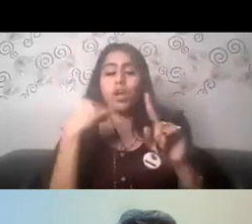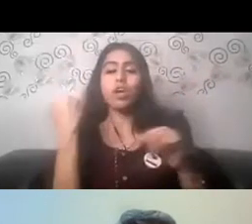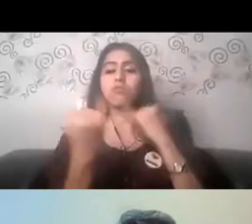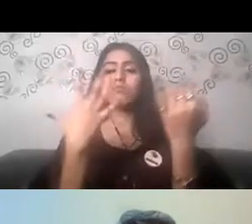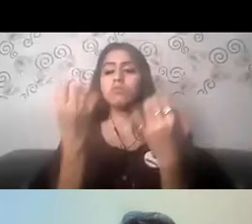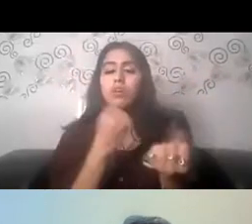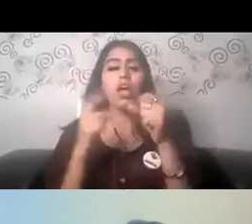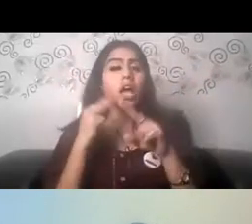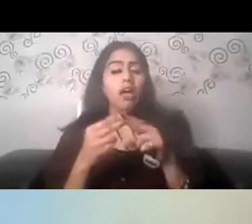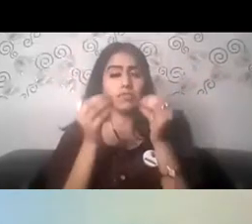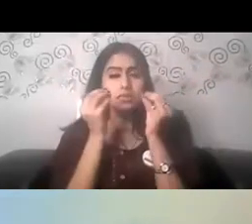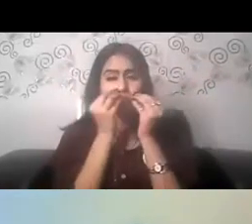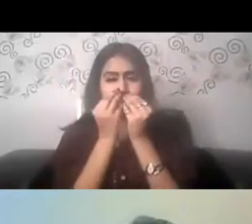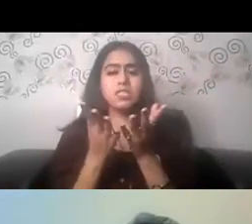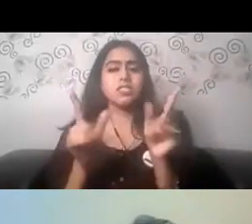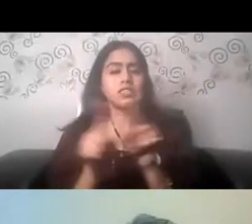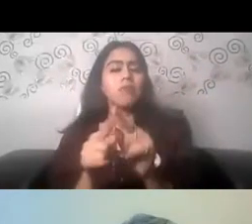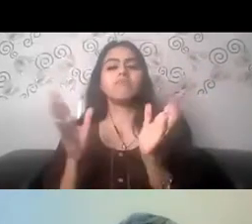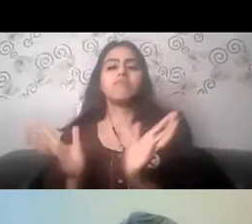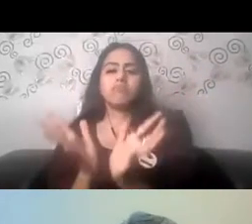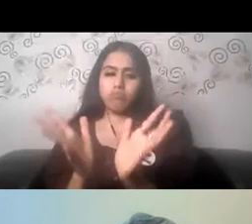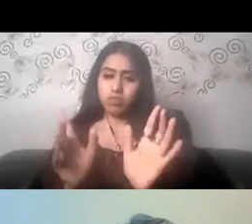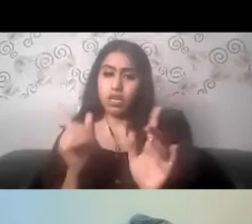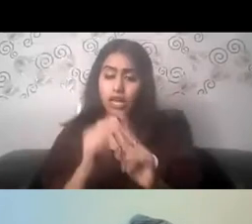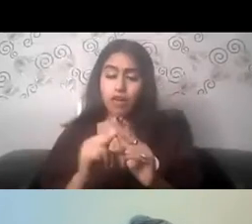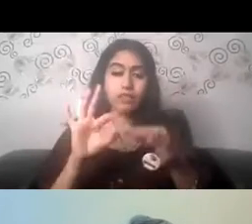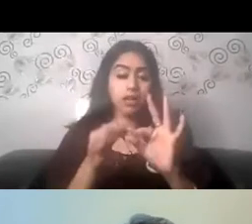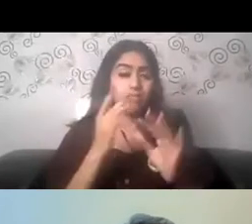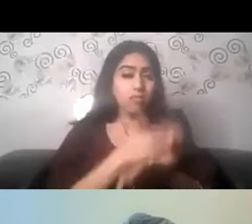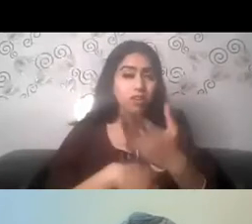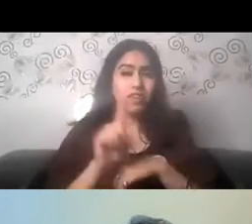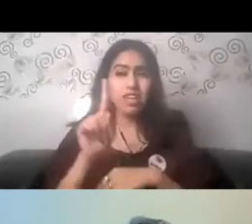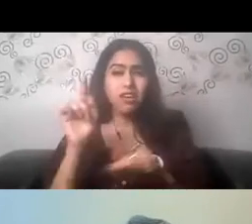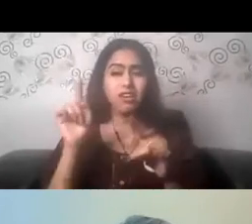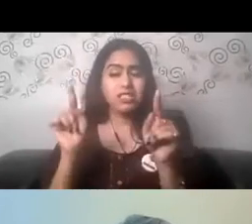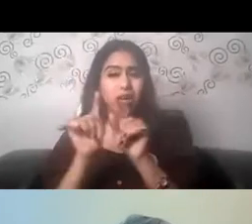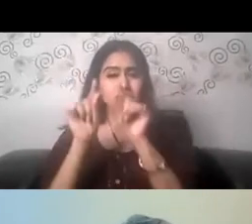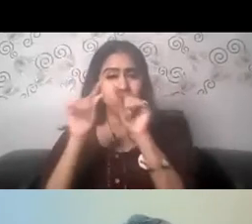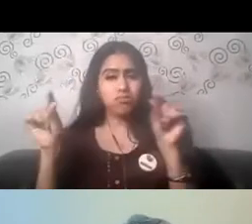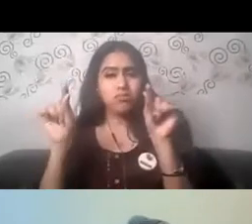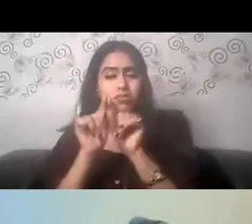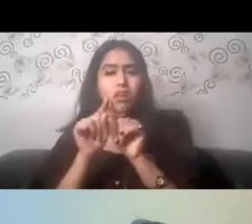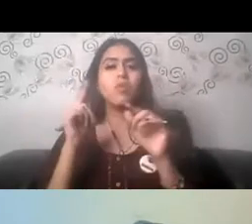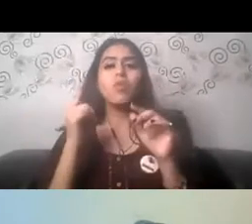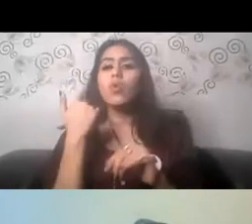people, if you like, with certain disabilities to come in because of preconceived notions that they had about our